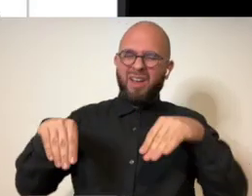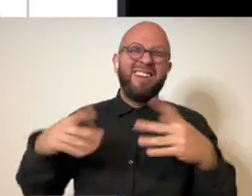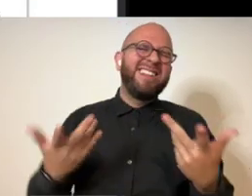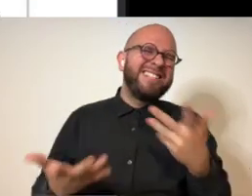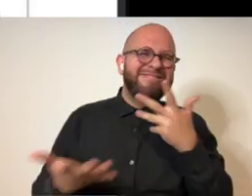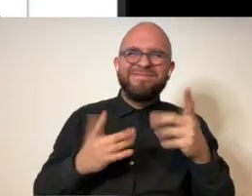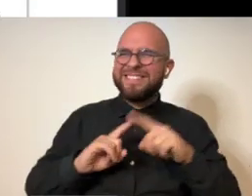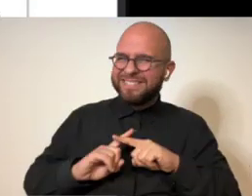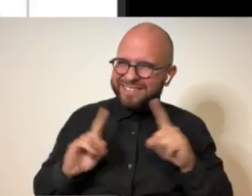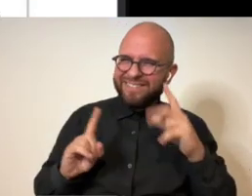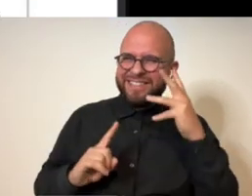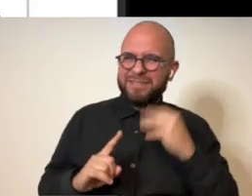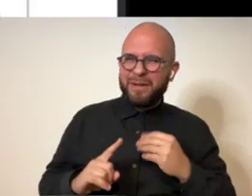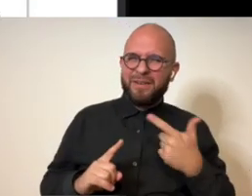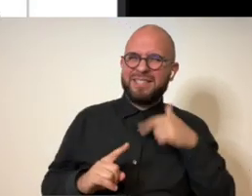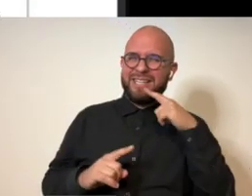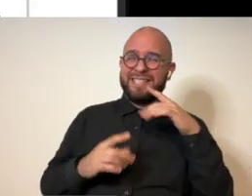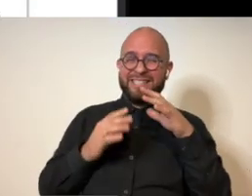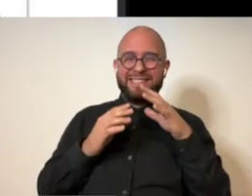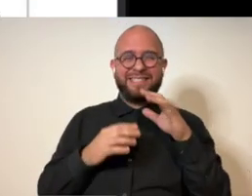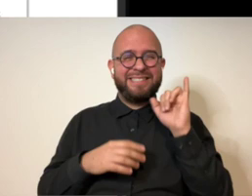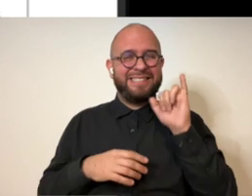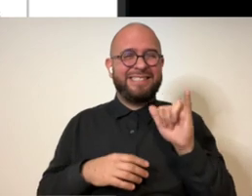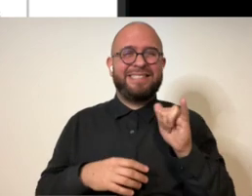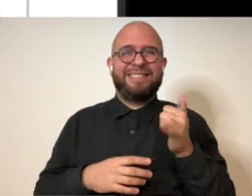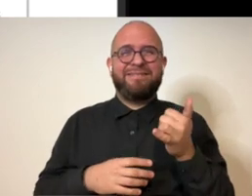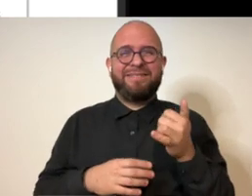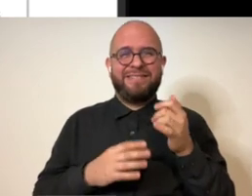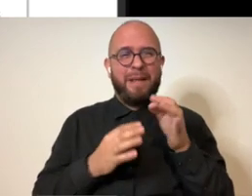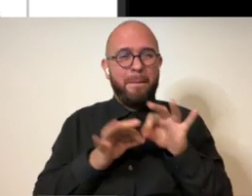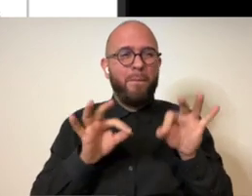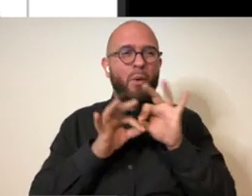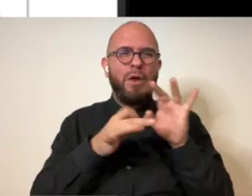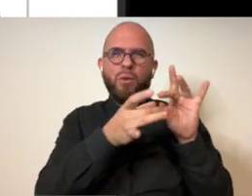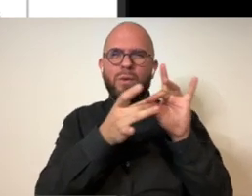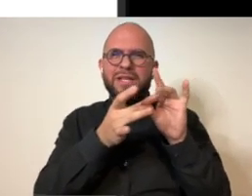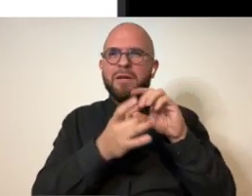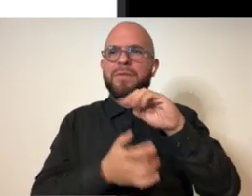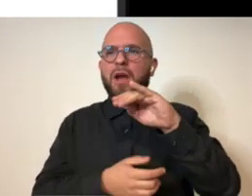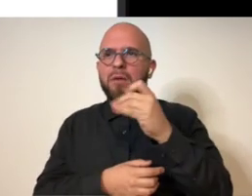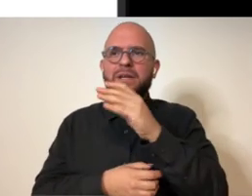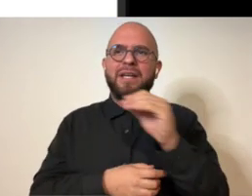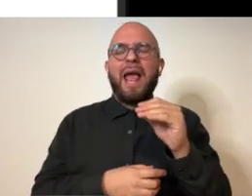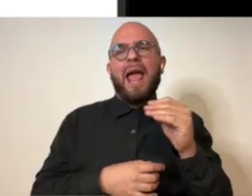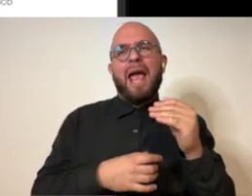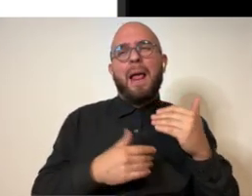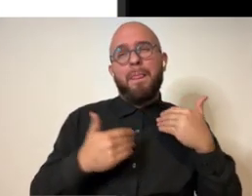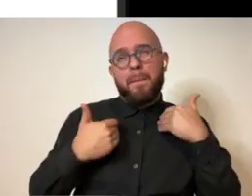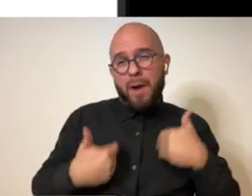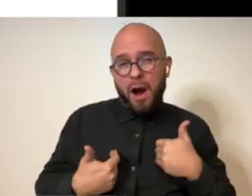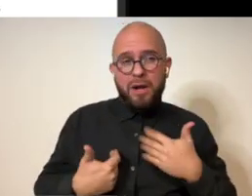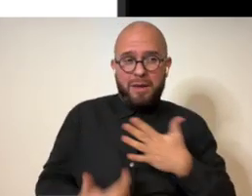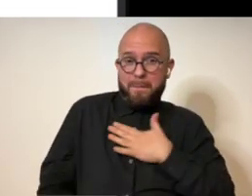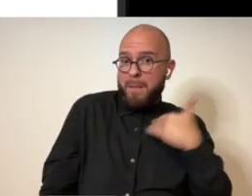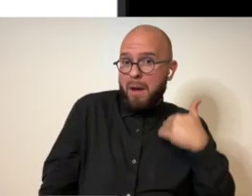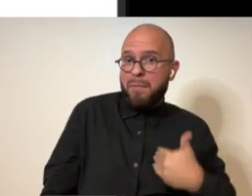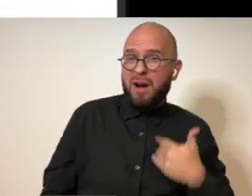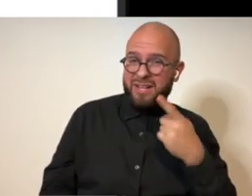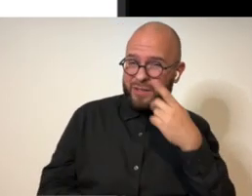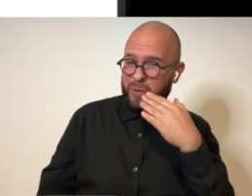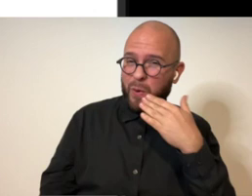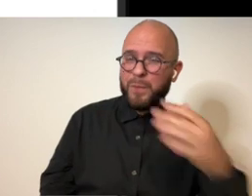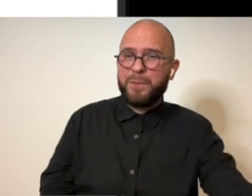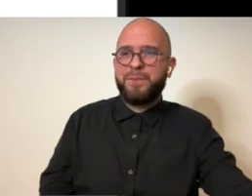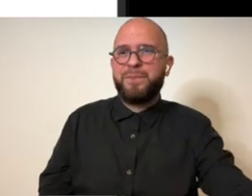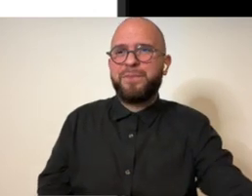if you just saw the photograph versus just the quilt. And there's something interesting about the relationship between the